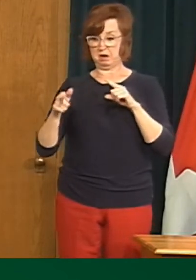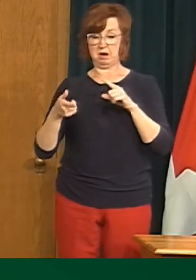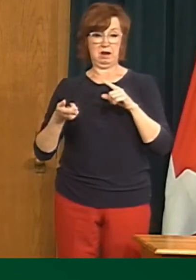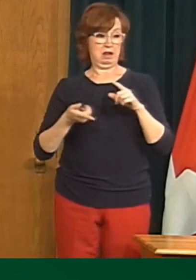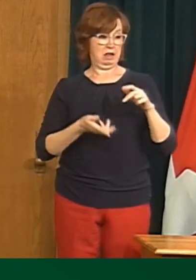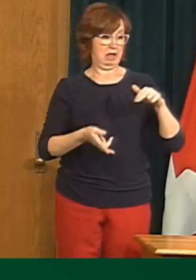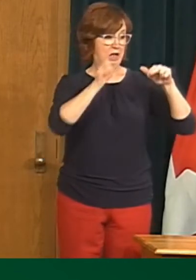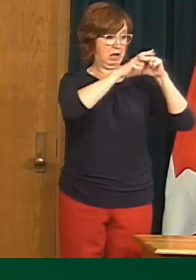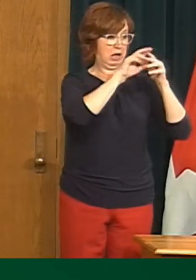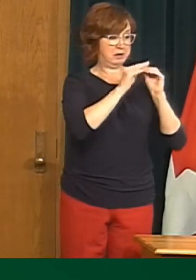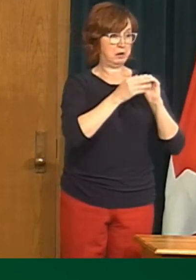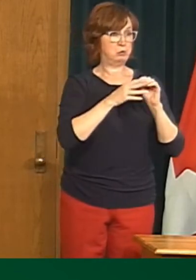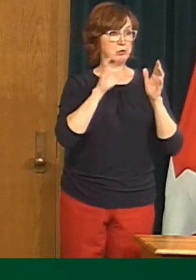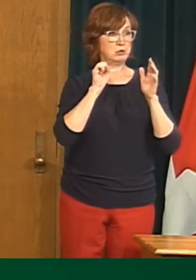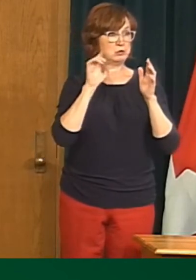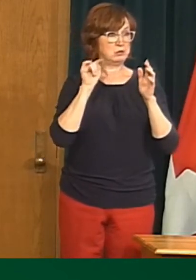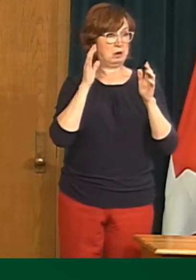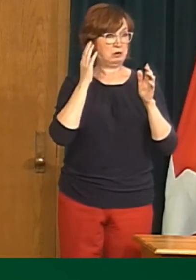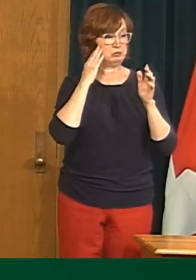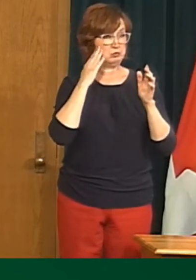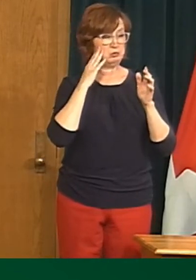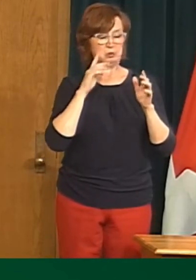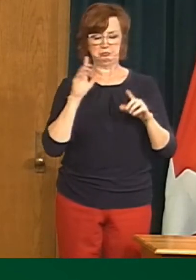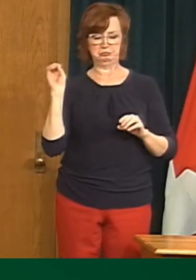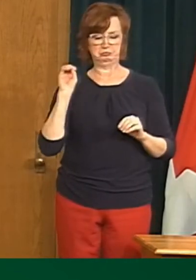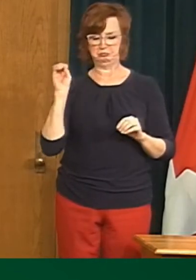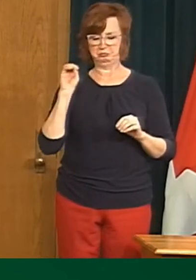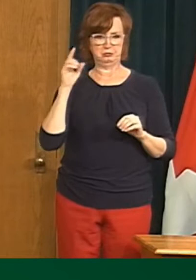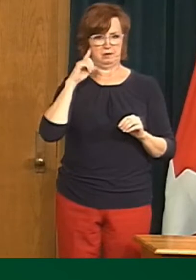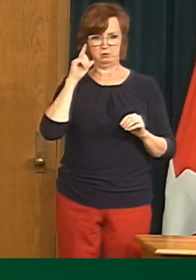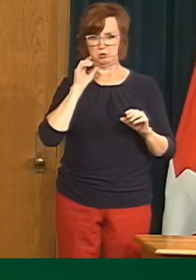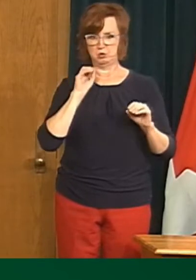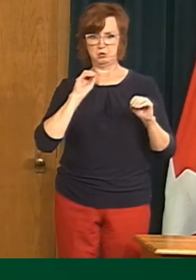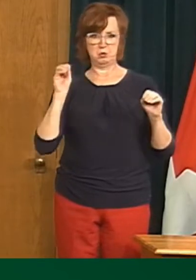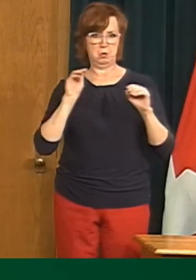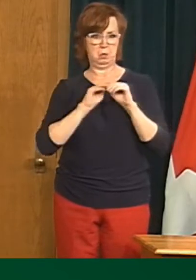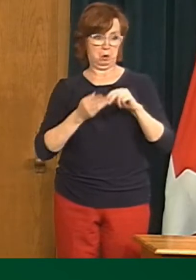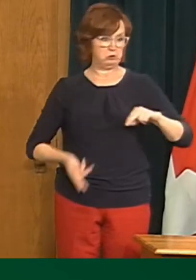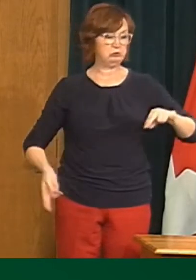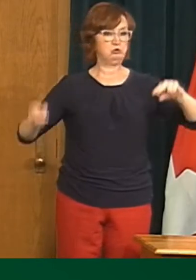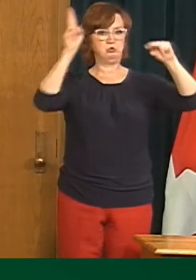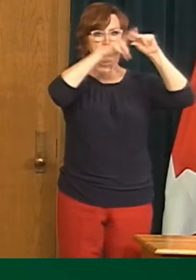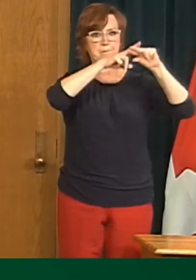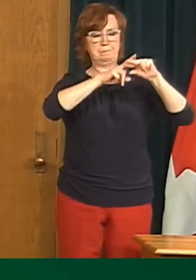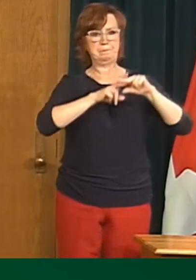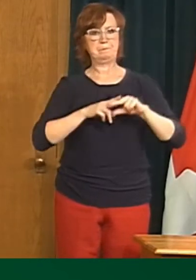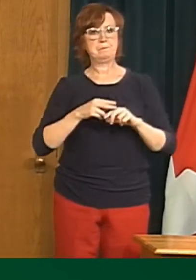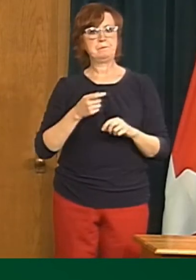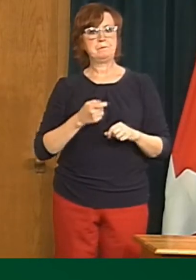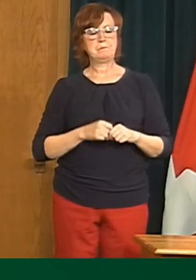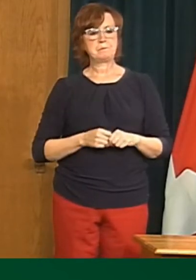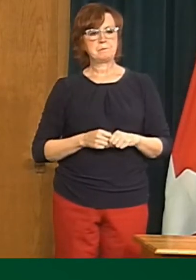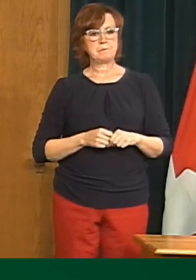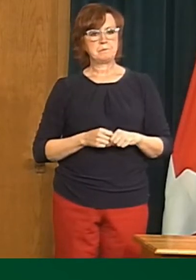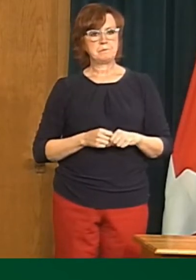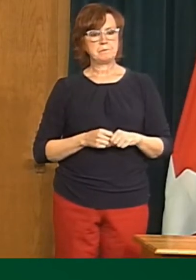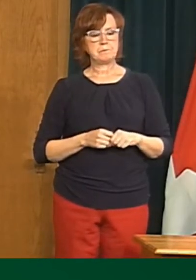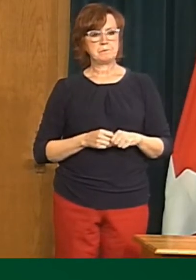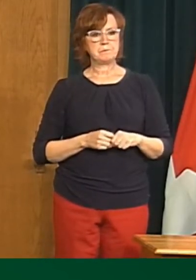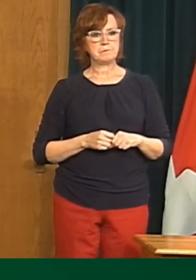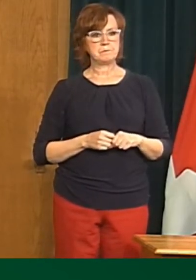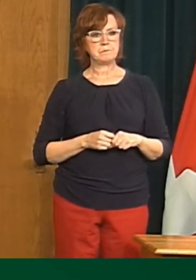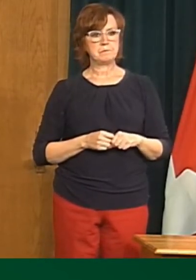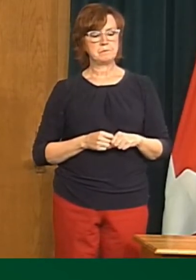even anecdotally about increased volumes in other sites as well. That would be concerning, but to the minister's point as well, we